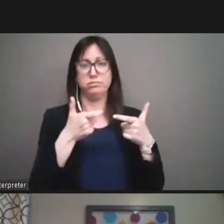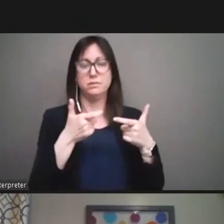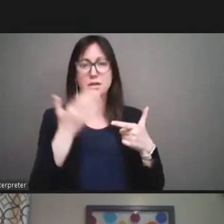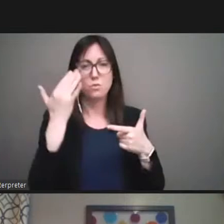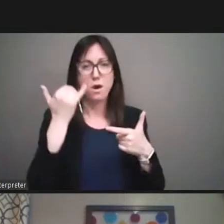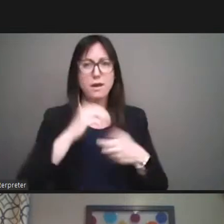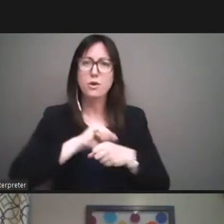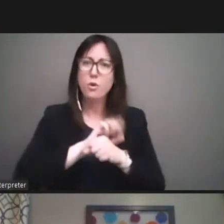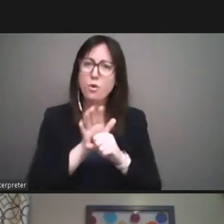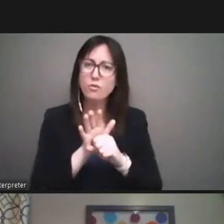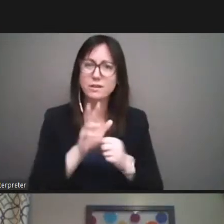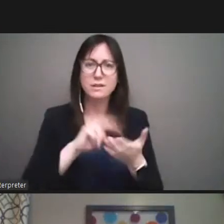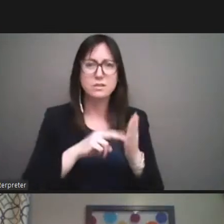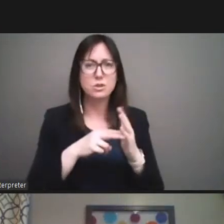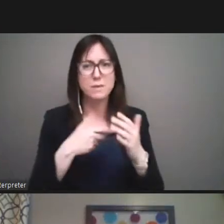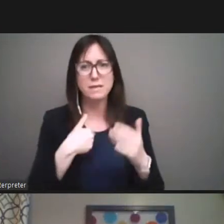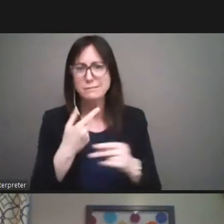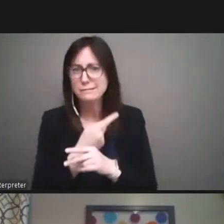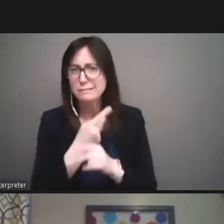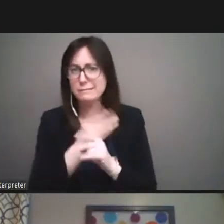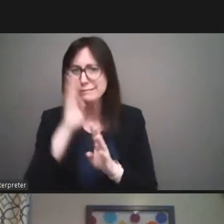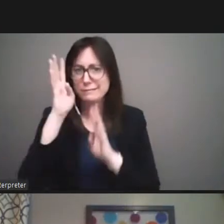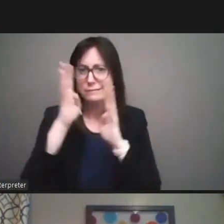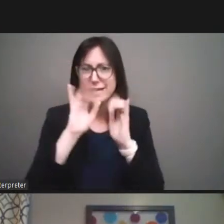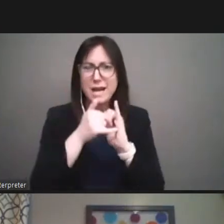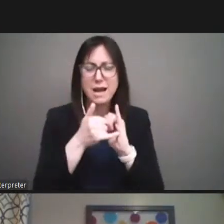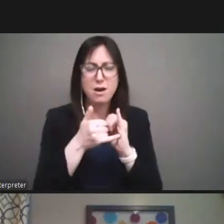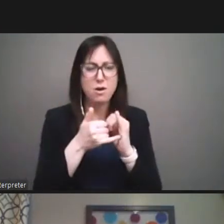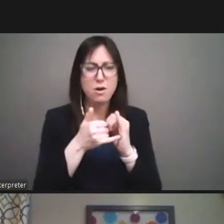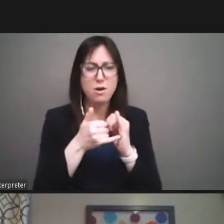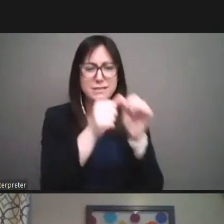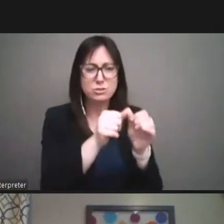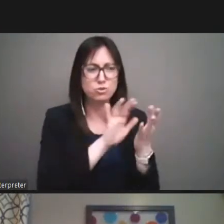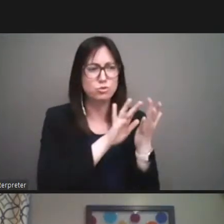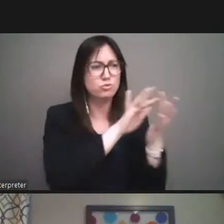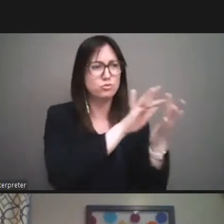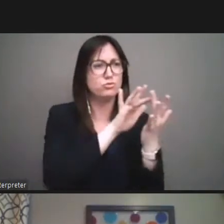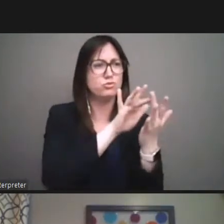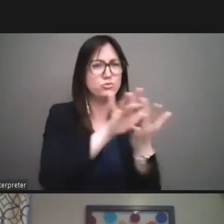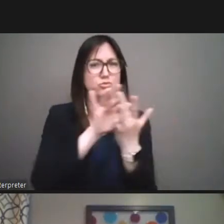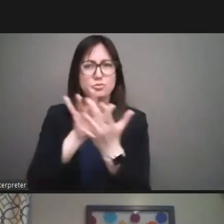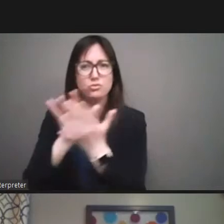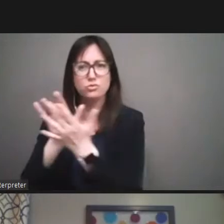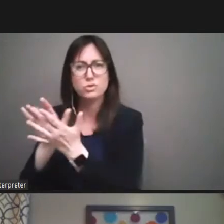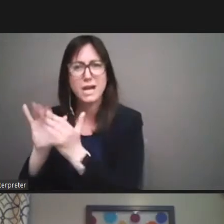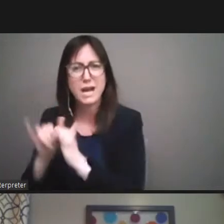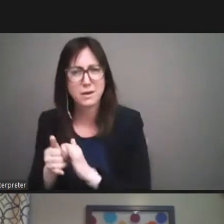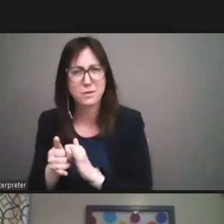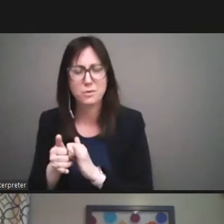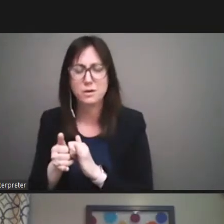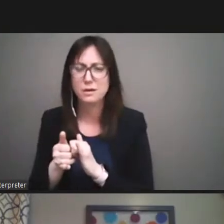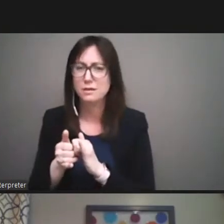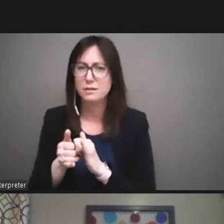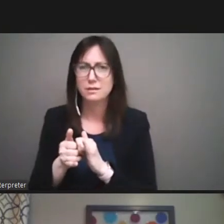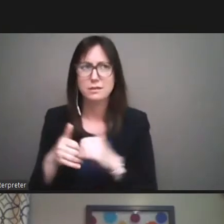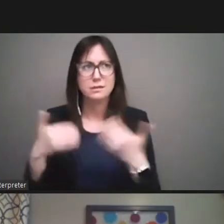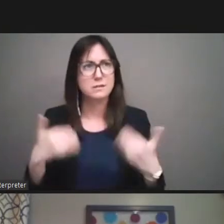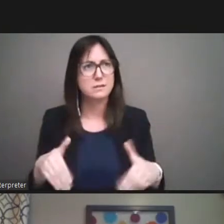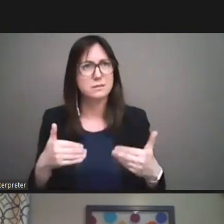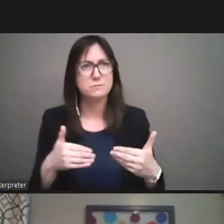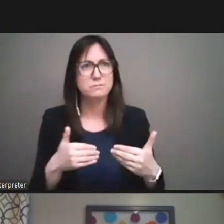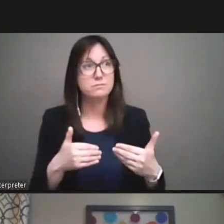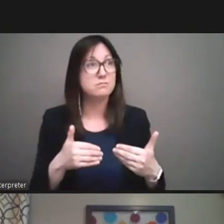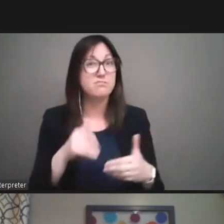figure out meaningful ways to continue with that engagement,